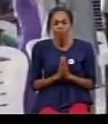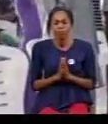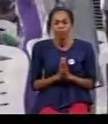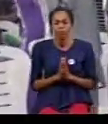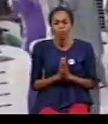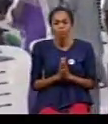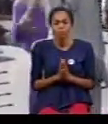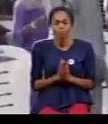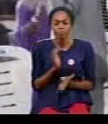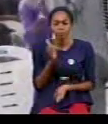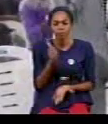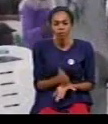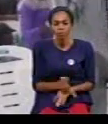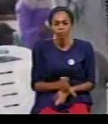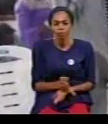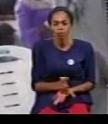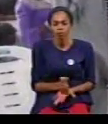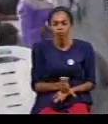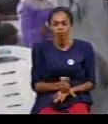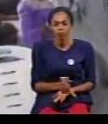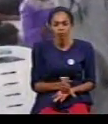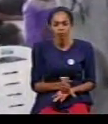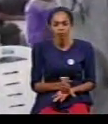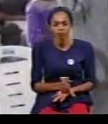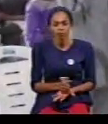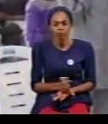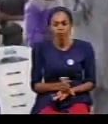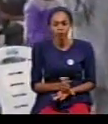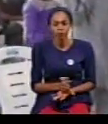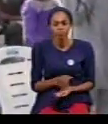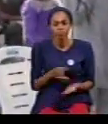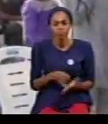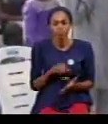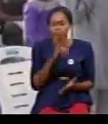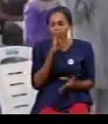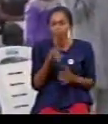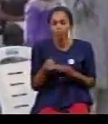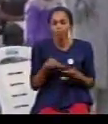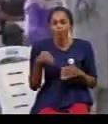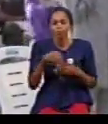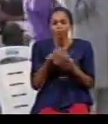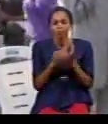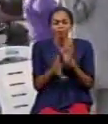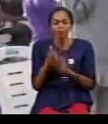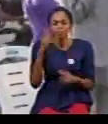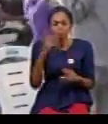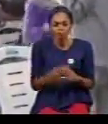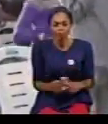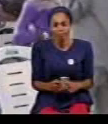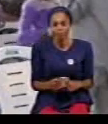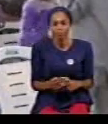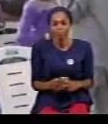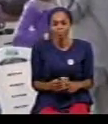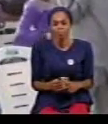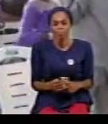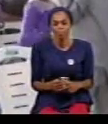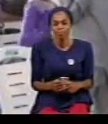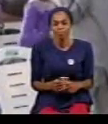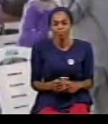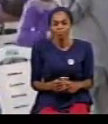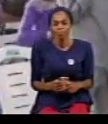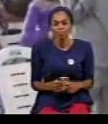Okay. Amen. It is done. Say better amen. Our Lord